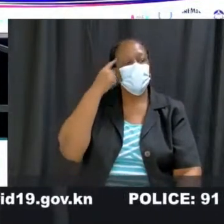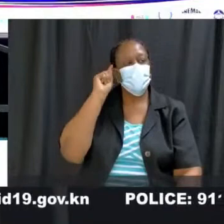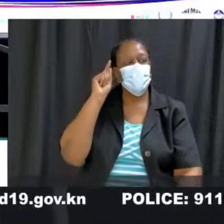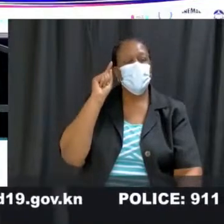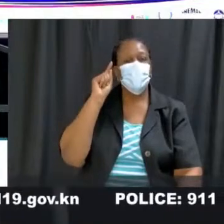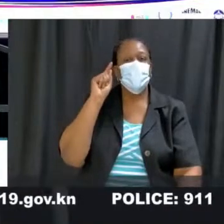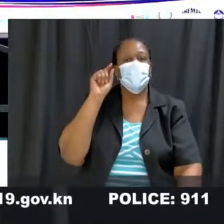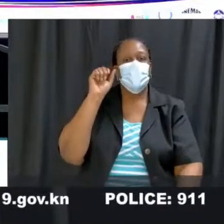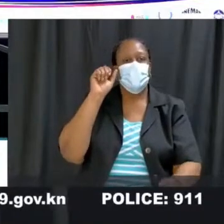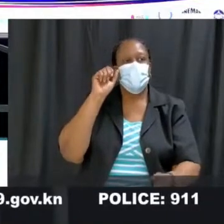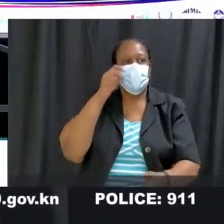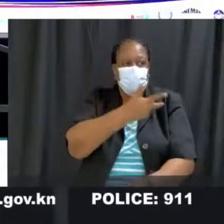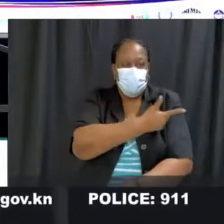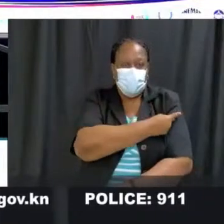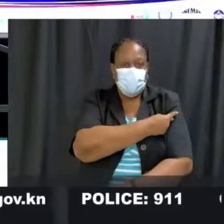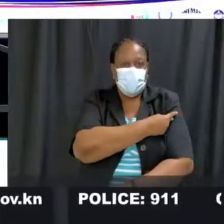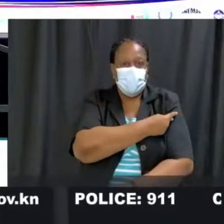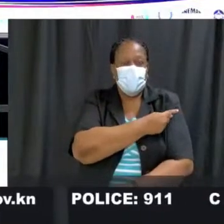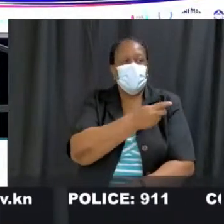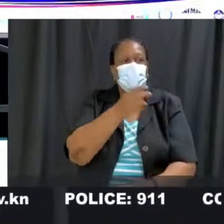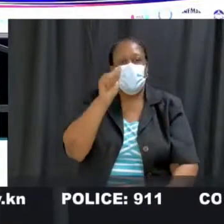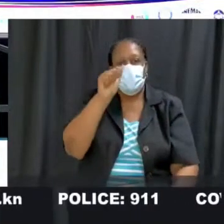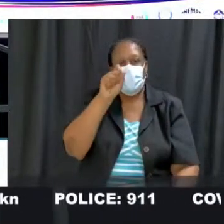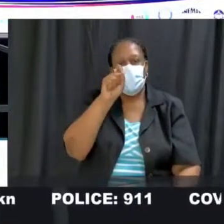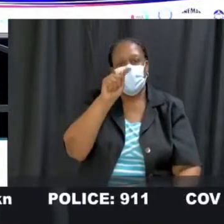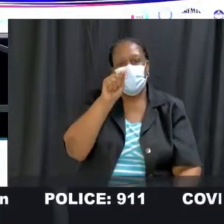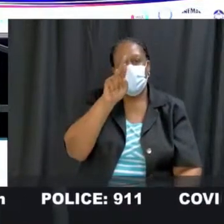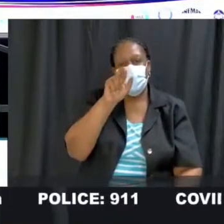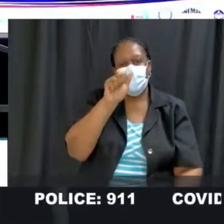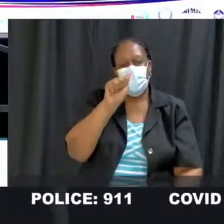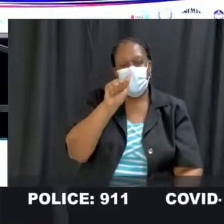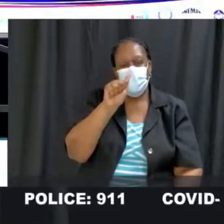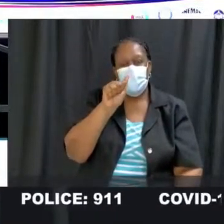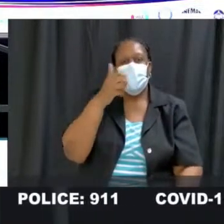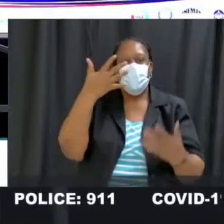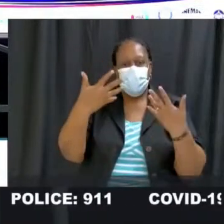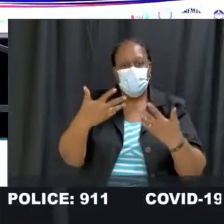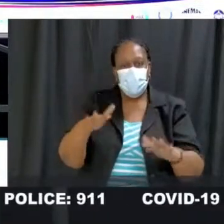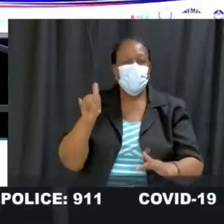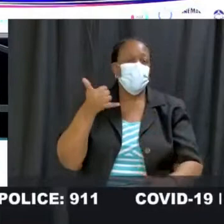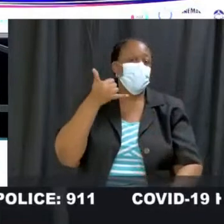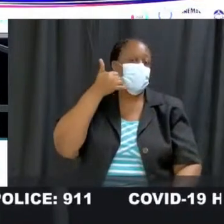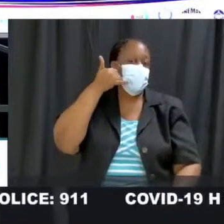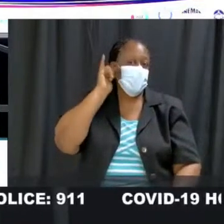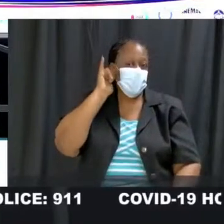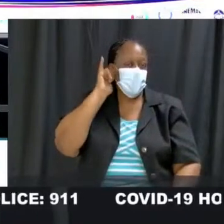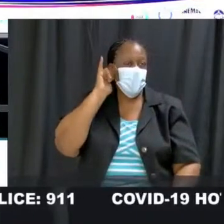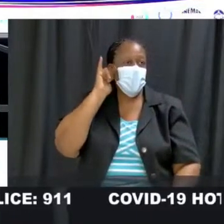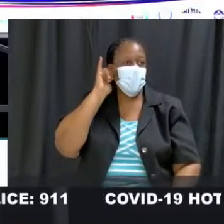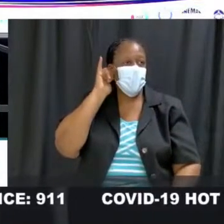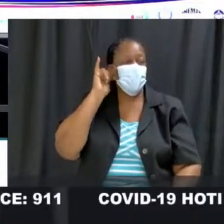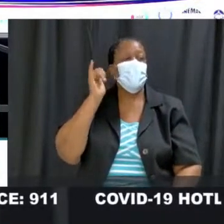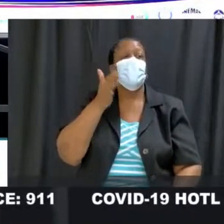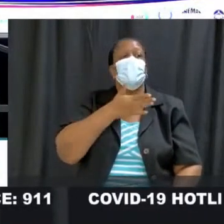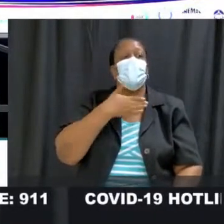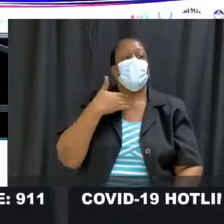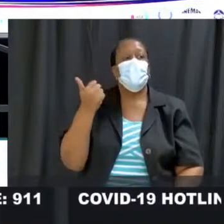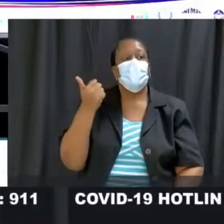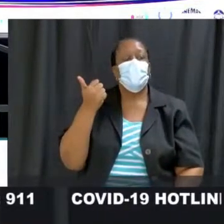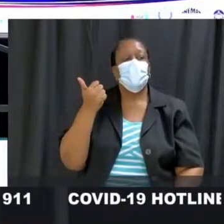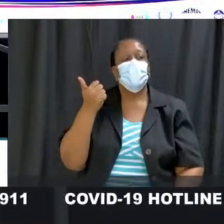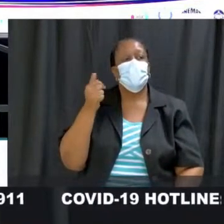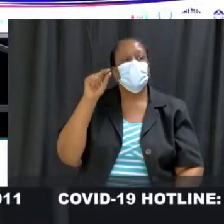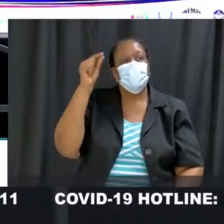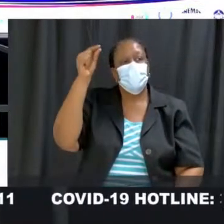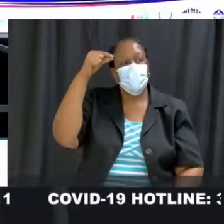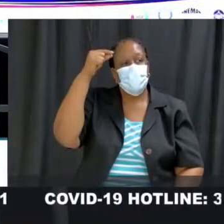batch of the AstraZeneca Oxford vaccine expired yesterday, and so the Ministry of Health, the government of St. Kitts